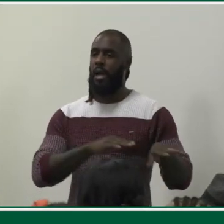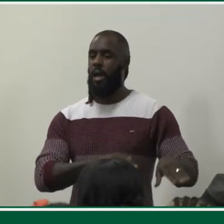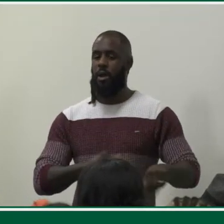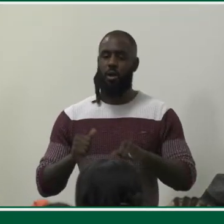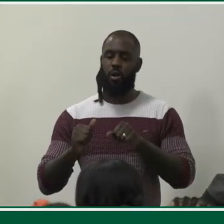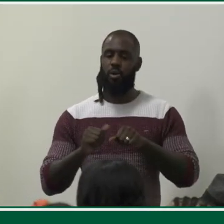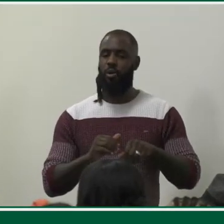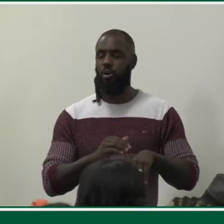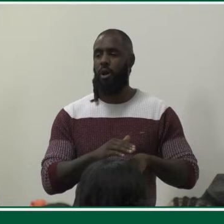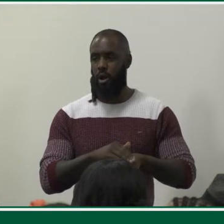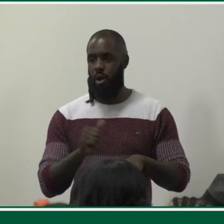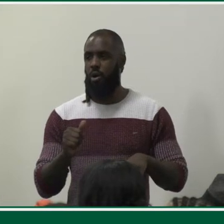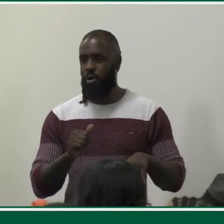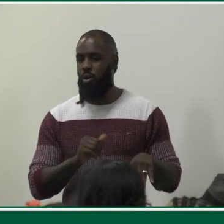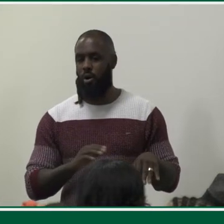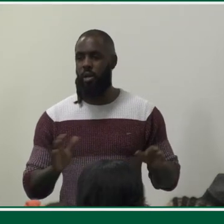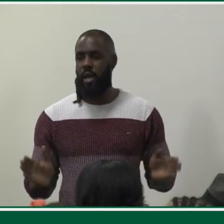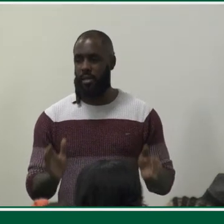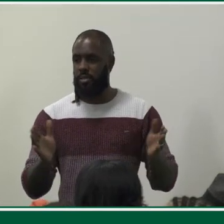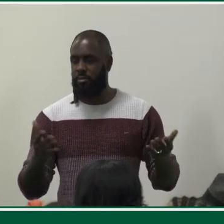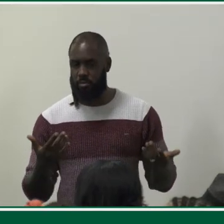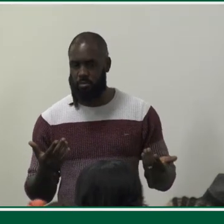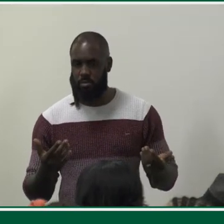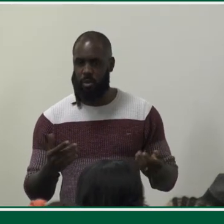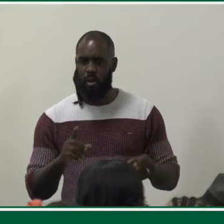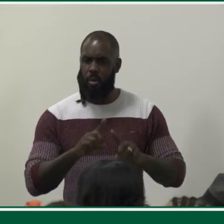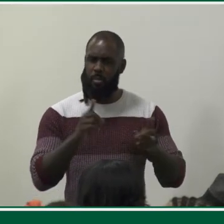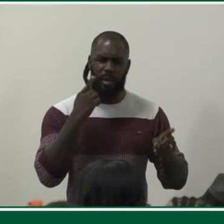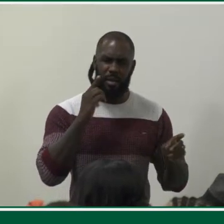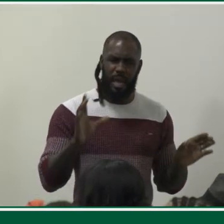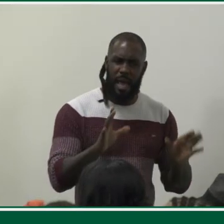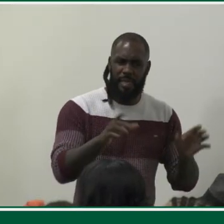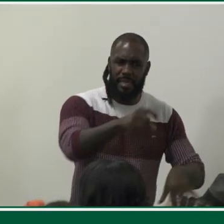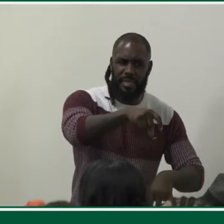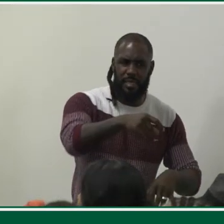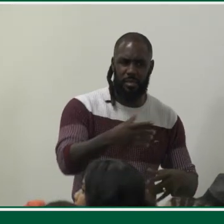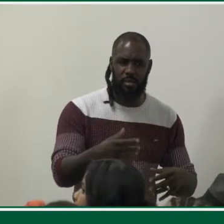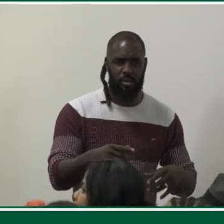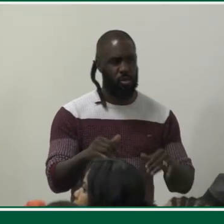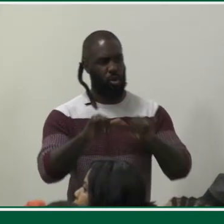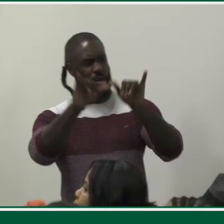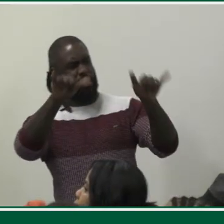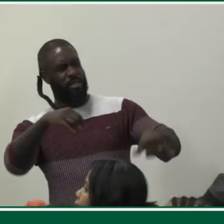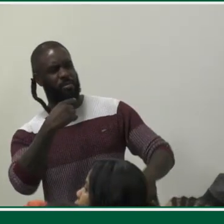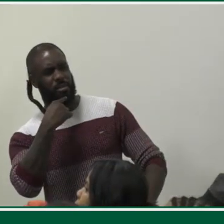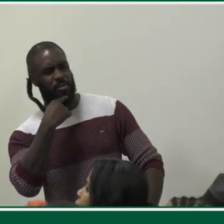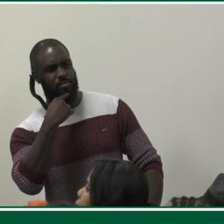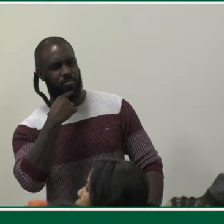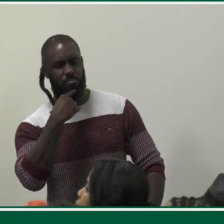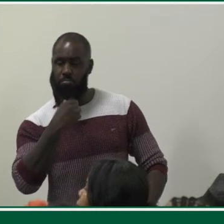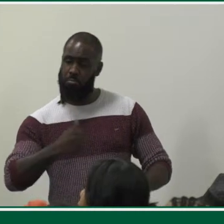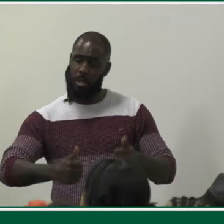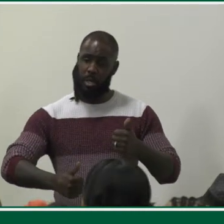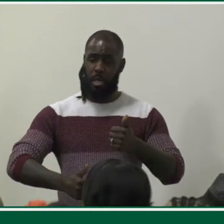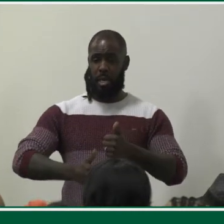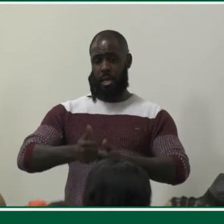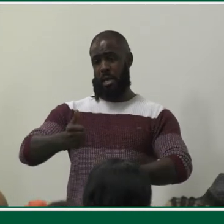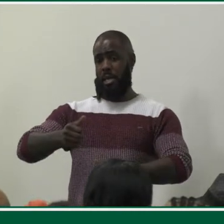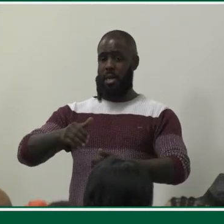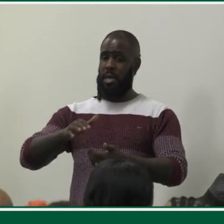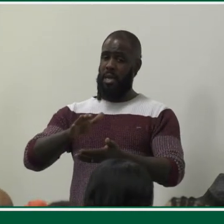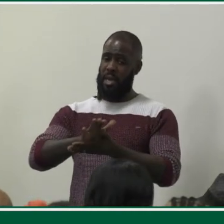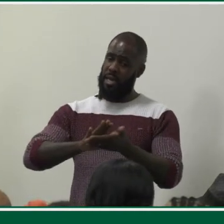can't do a call to action if there's no action. And so one of the things that the system did is they said, okay, each campus, we want you to put